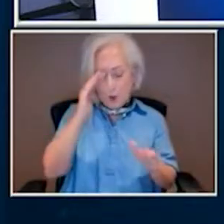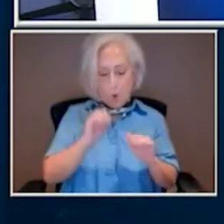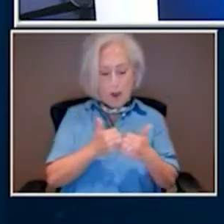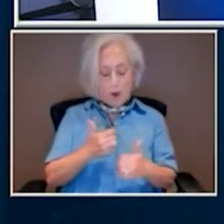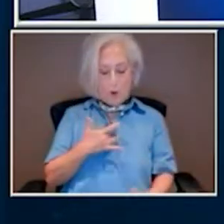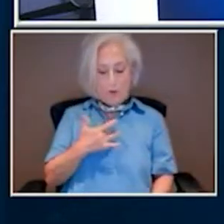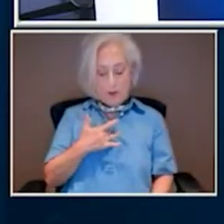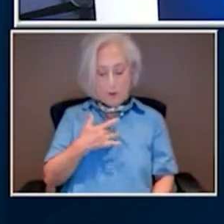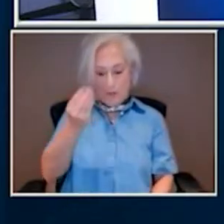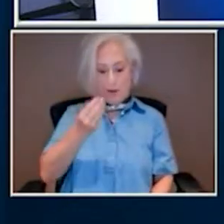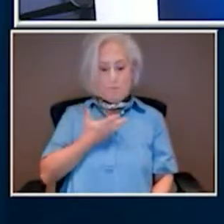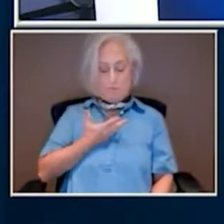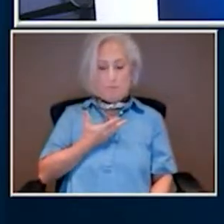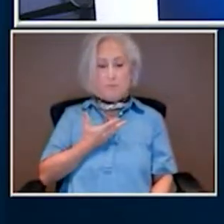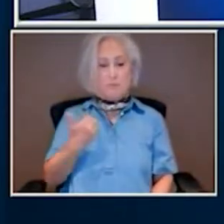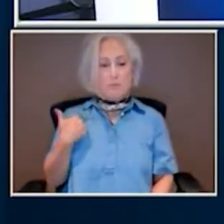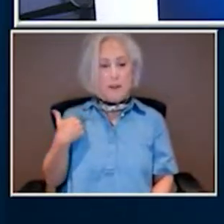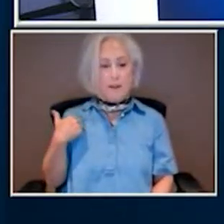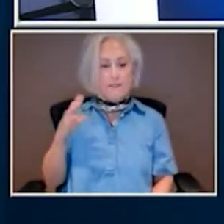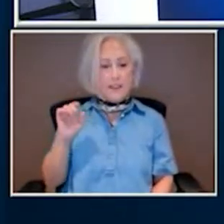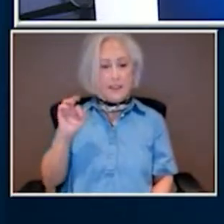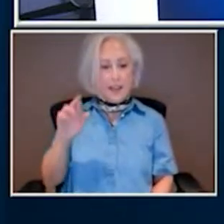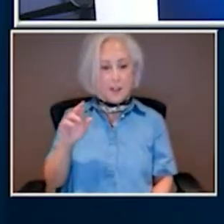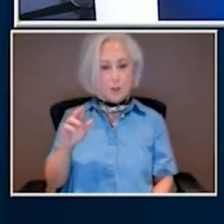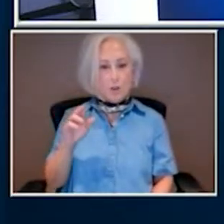you're experiencing it firsthand.